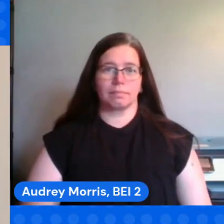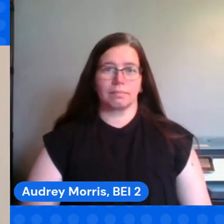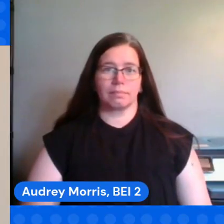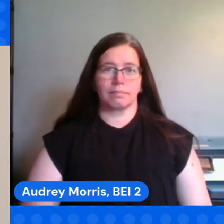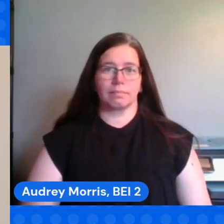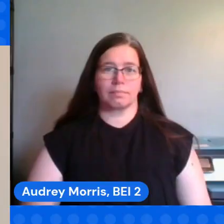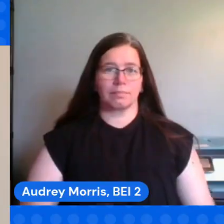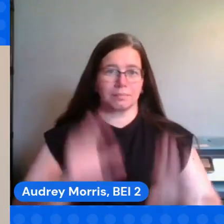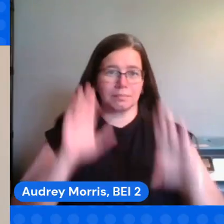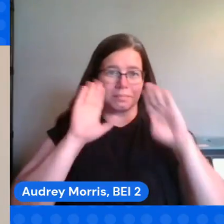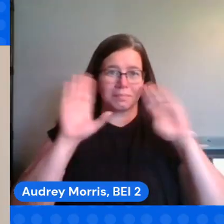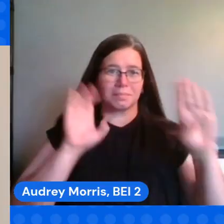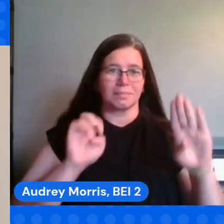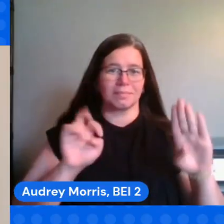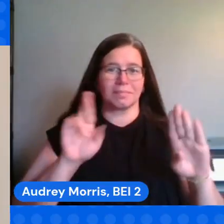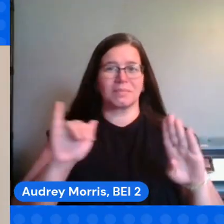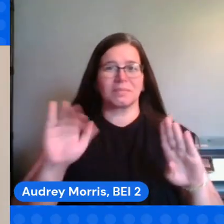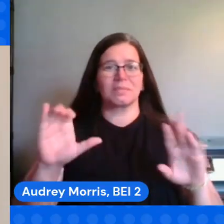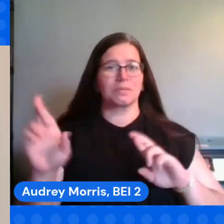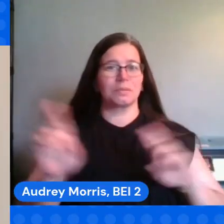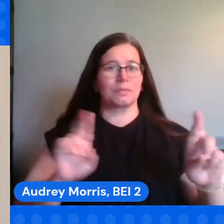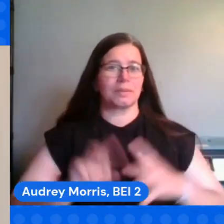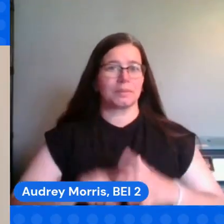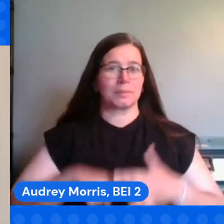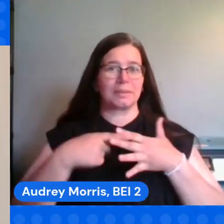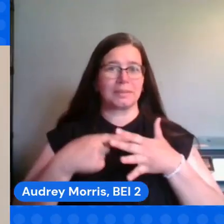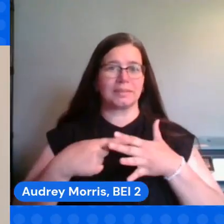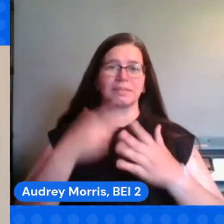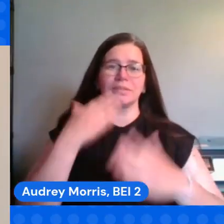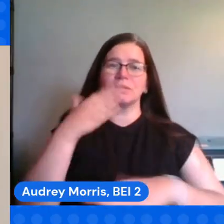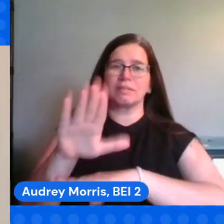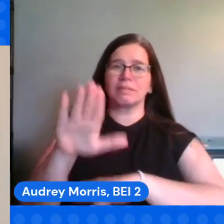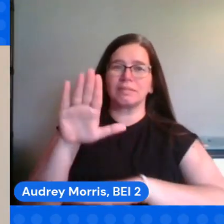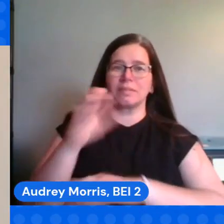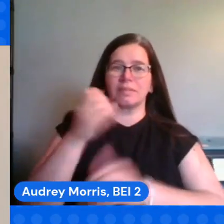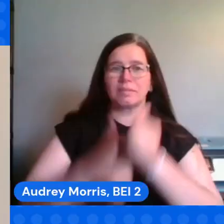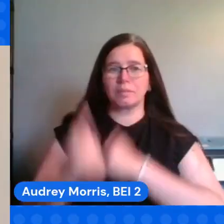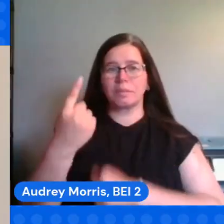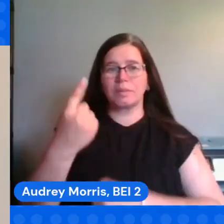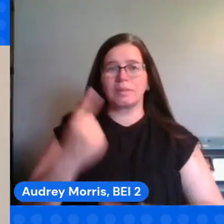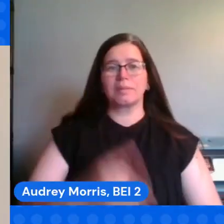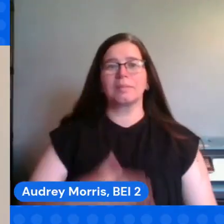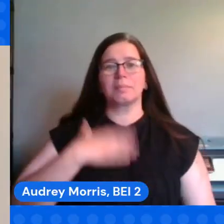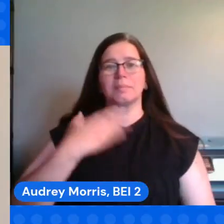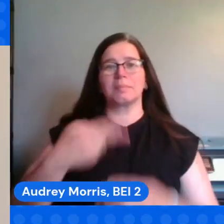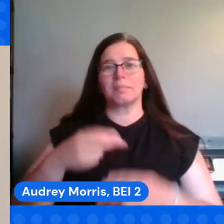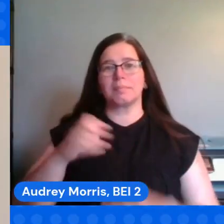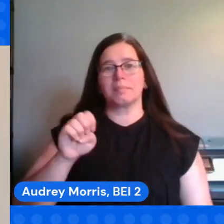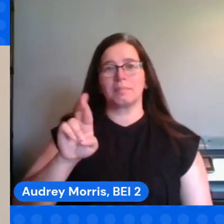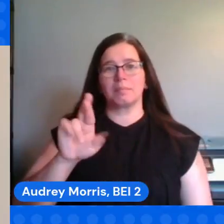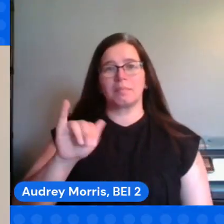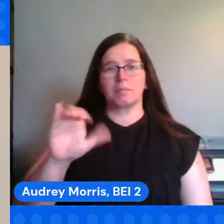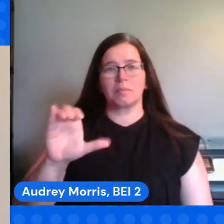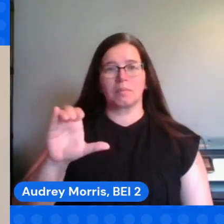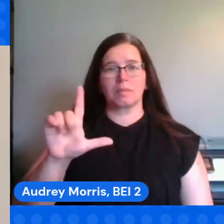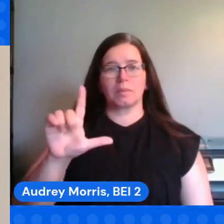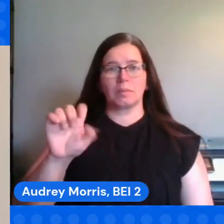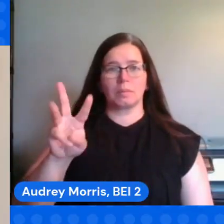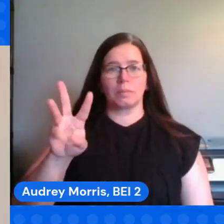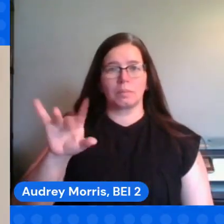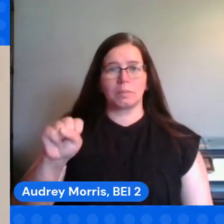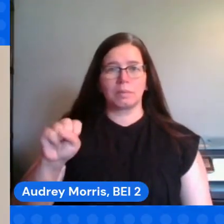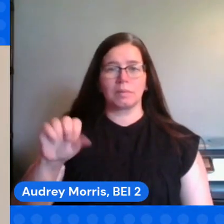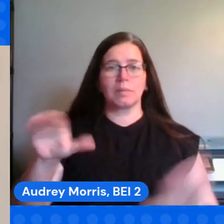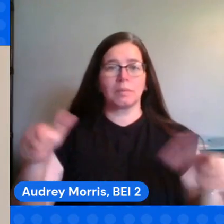Hi, Eric. You're ready to begin. Good afternoon, everyone. My name is Eric Lewis. Welcome